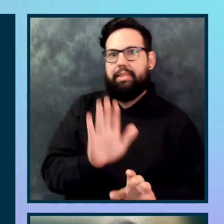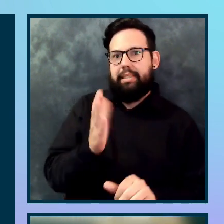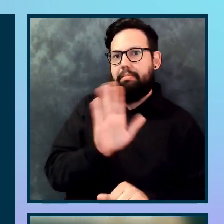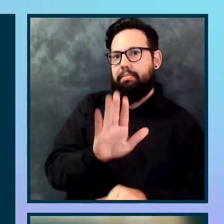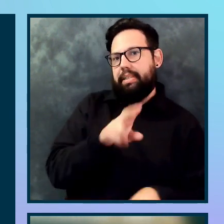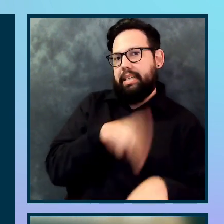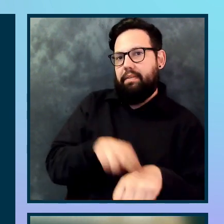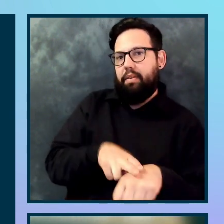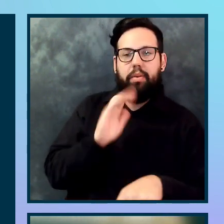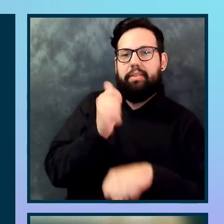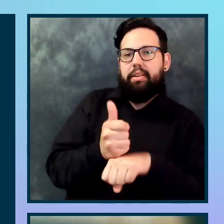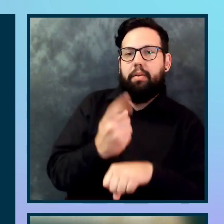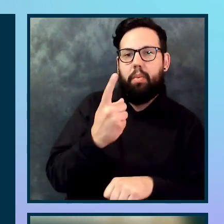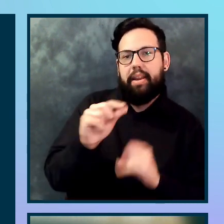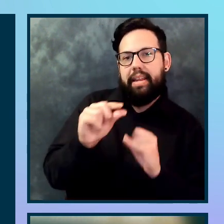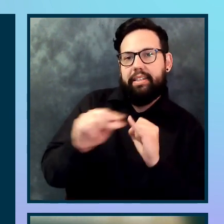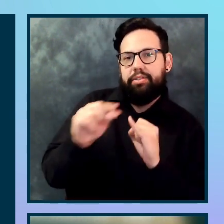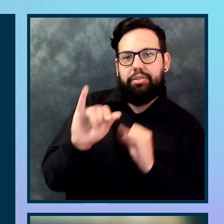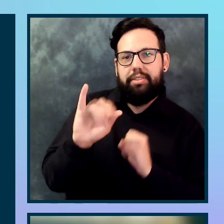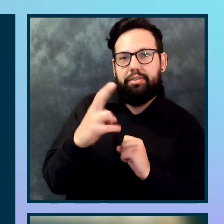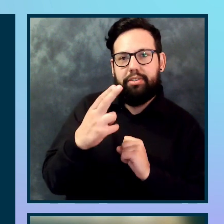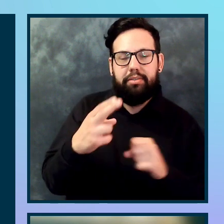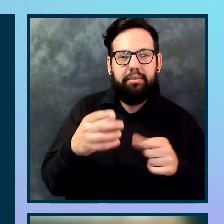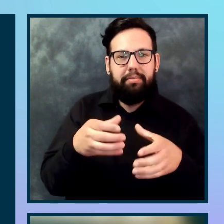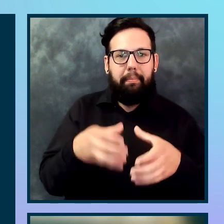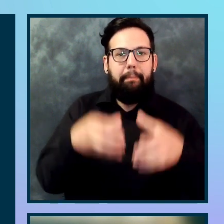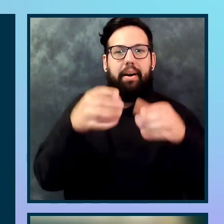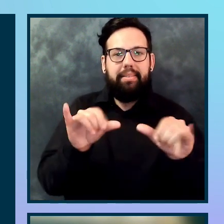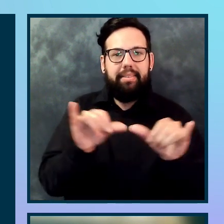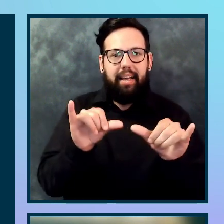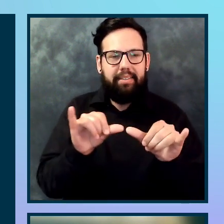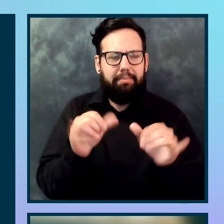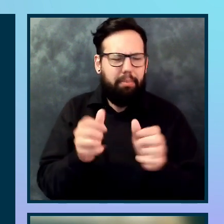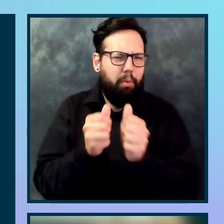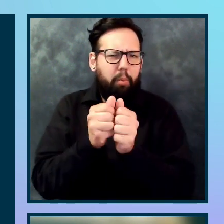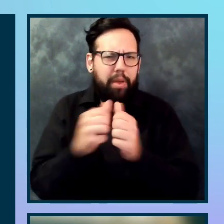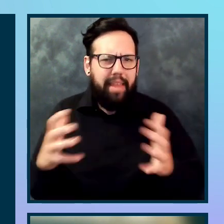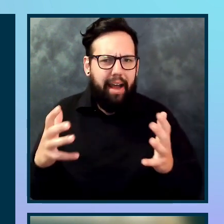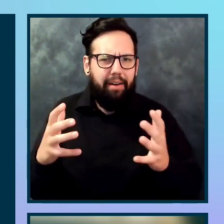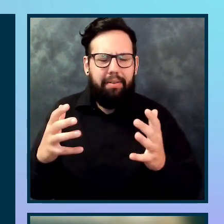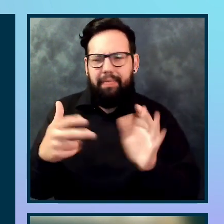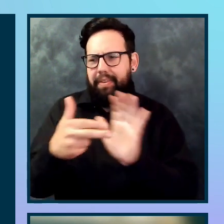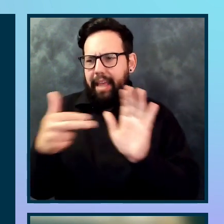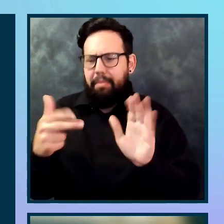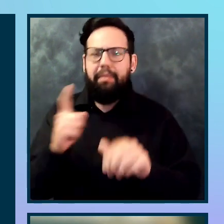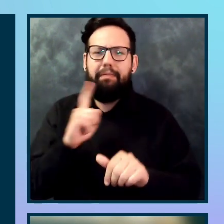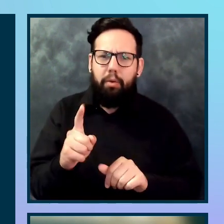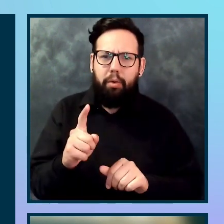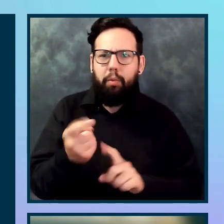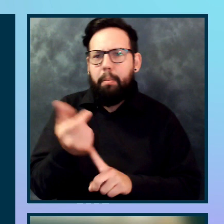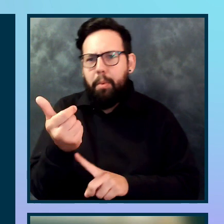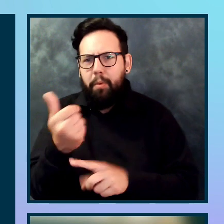announce the buttons, without the label. They're remove, add. It's just really not